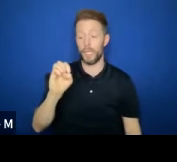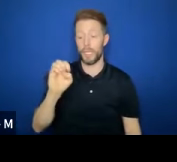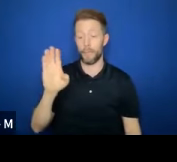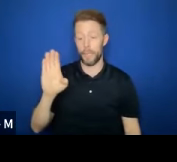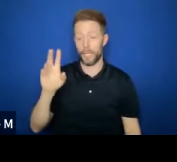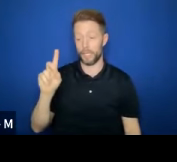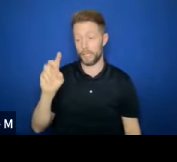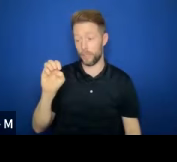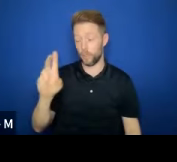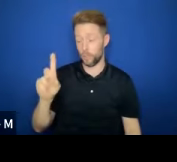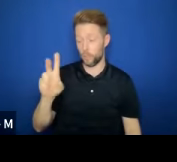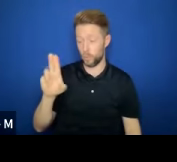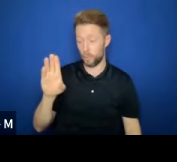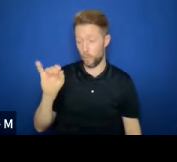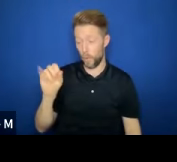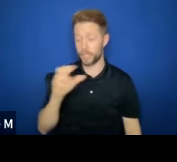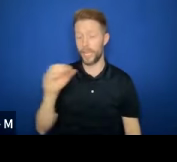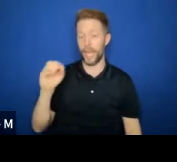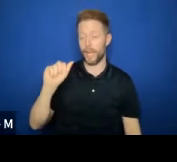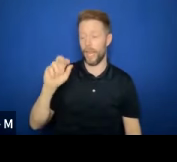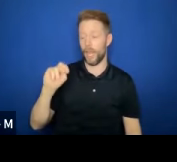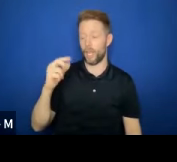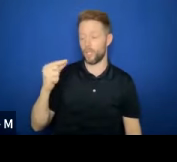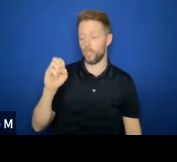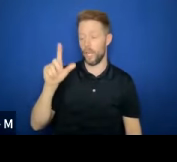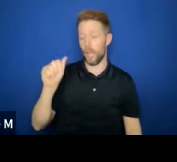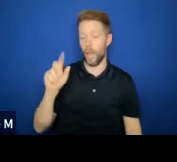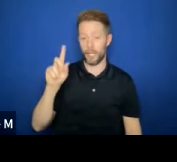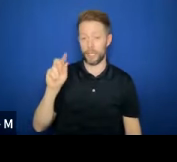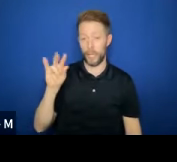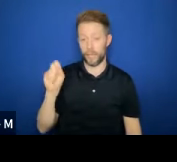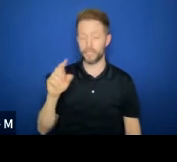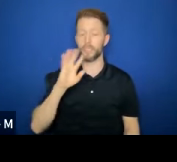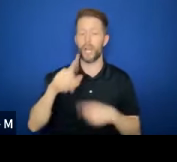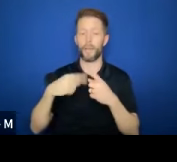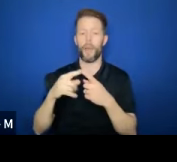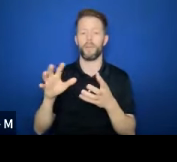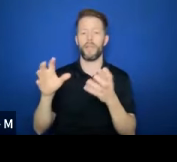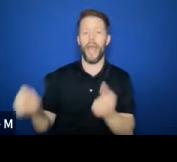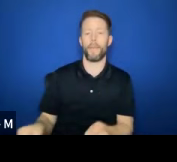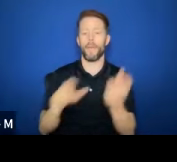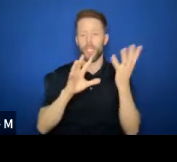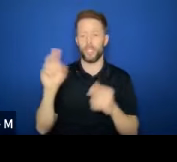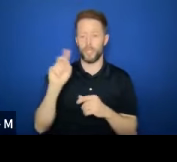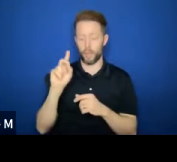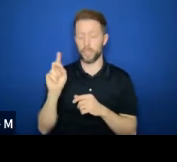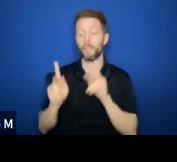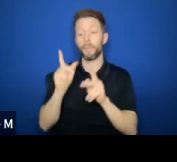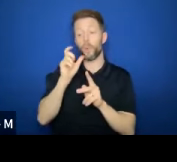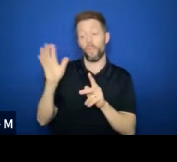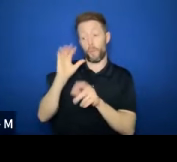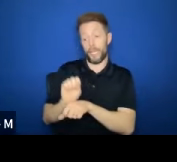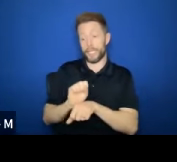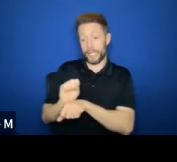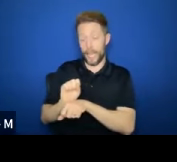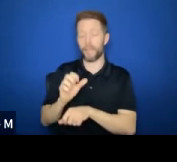talk about abolition democracy. They say that following slavery, there was really a demand by both those who were formerly enslaved, as well as